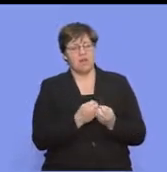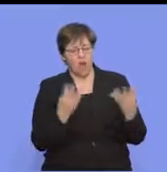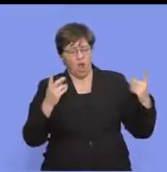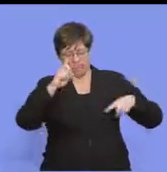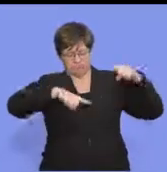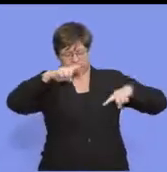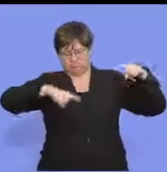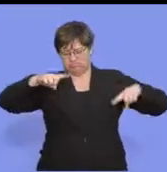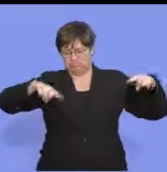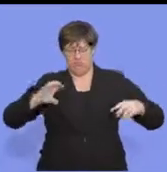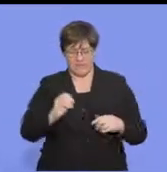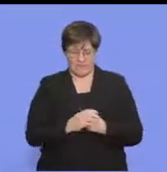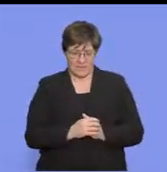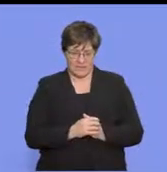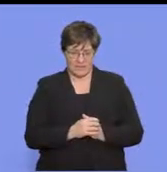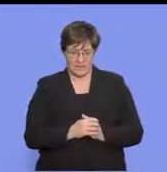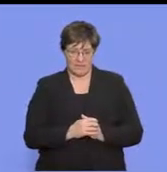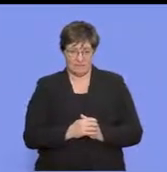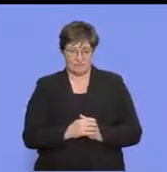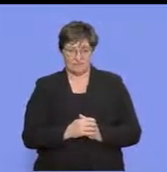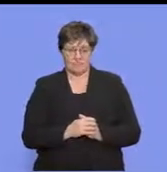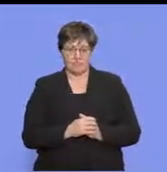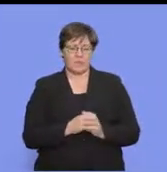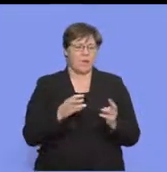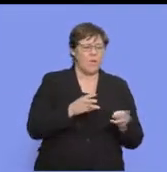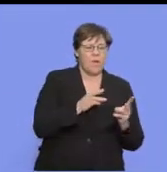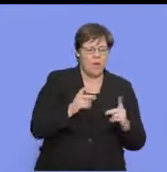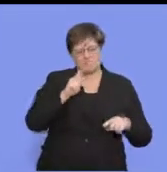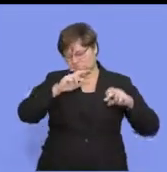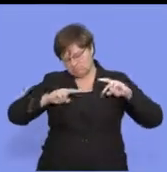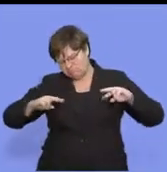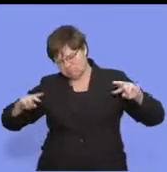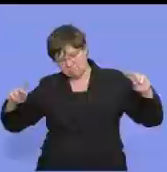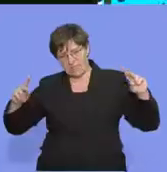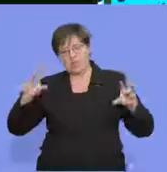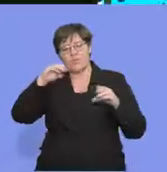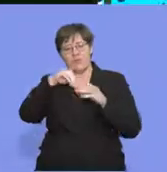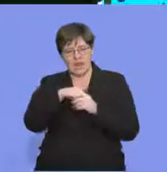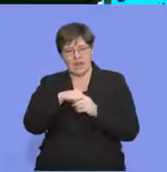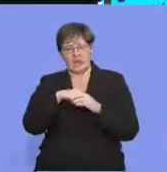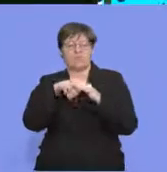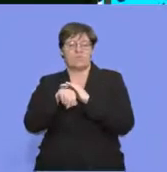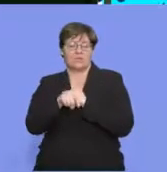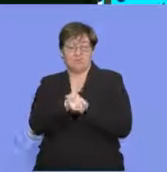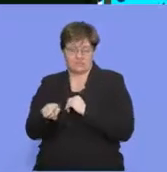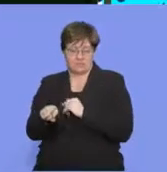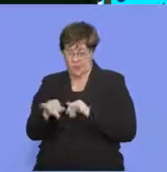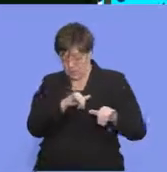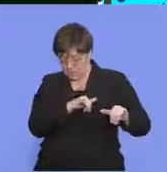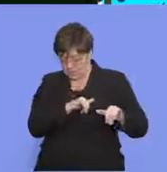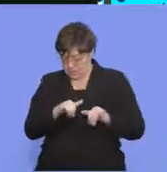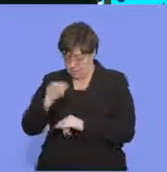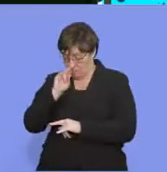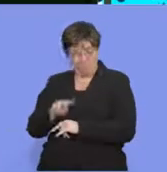of variation. Okay, so there's lots of different forms or varieties in the offspring. They don't all